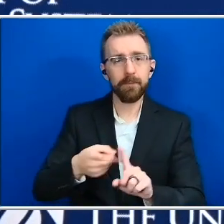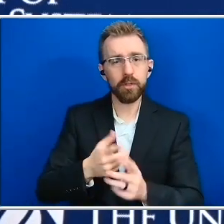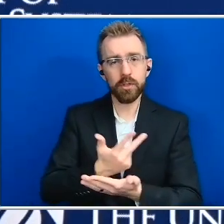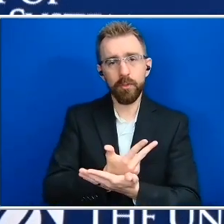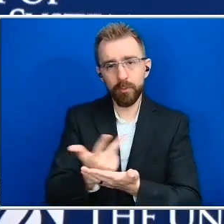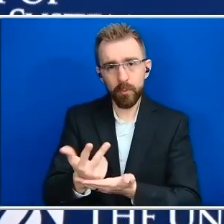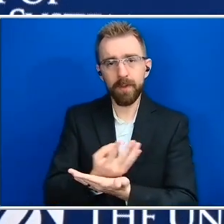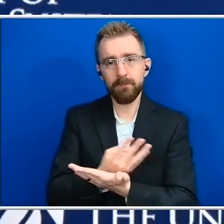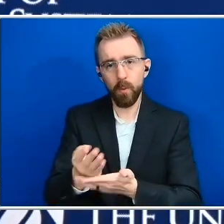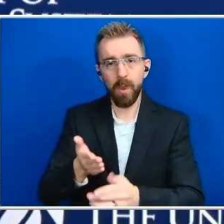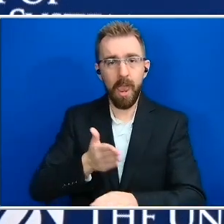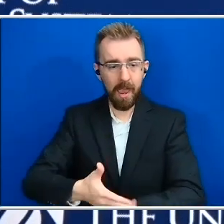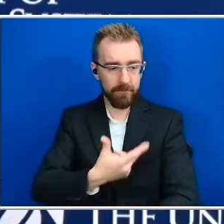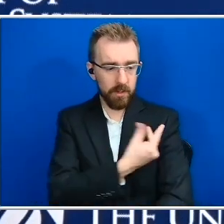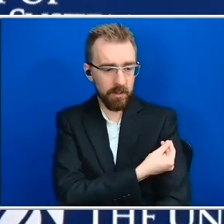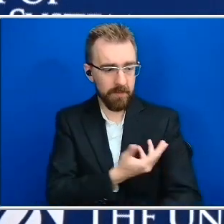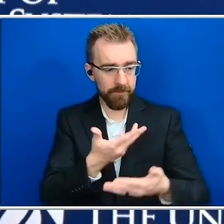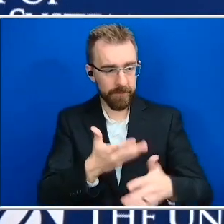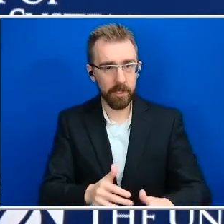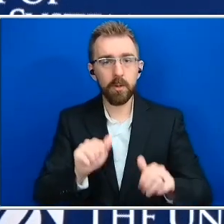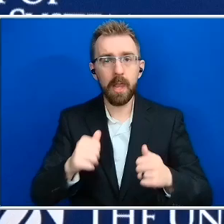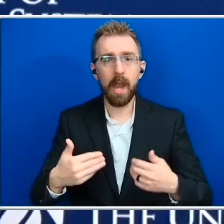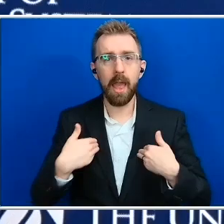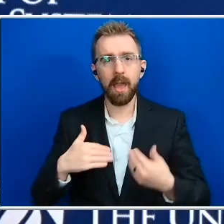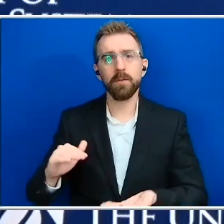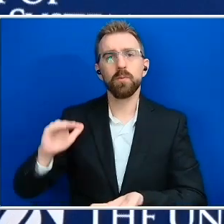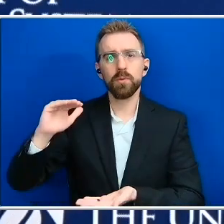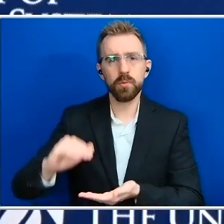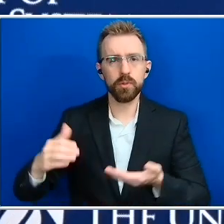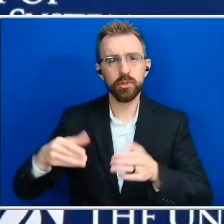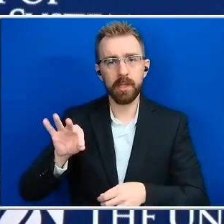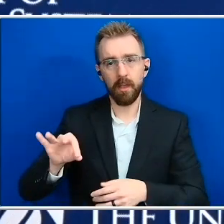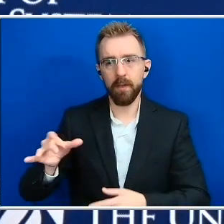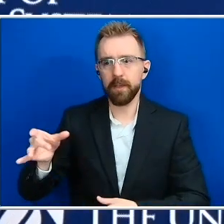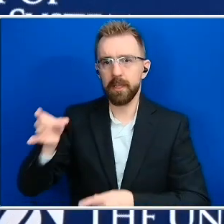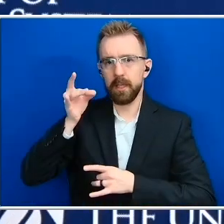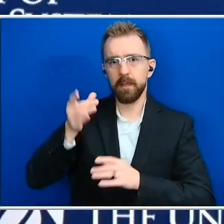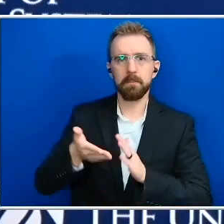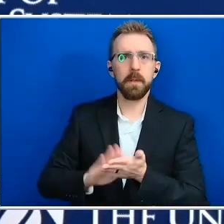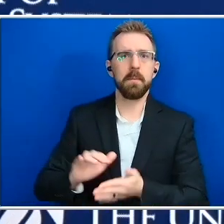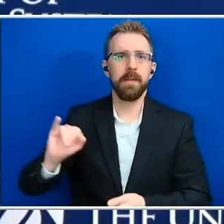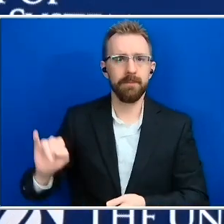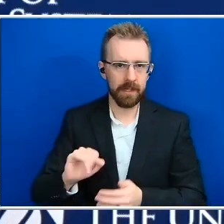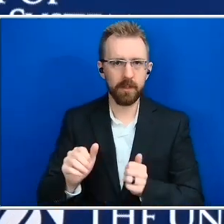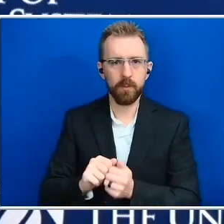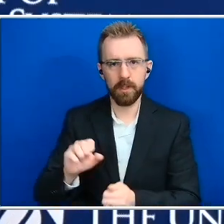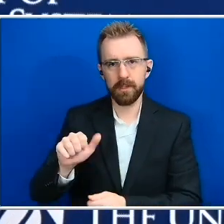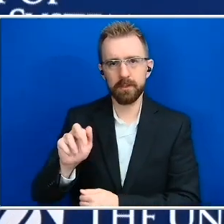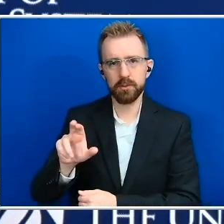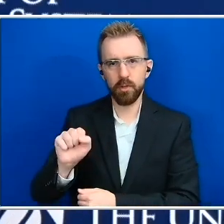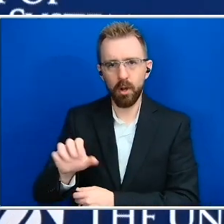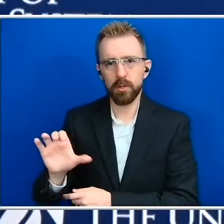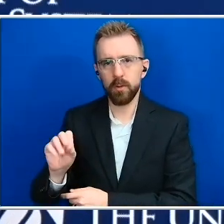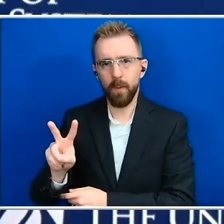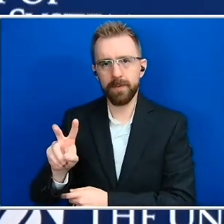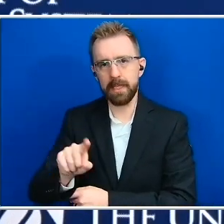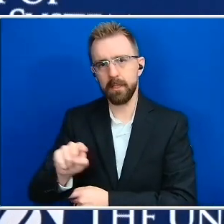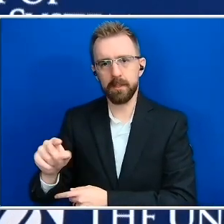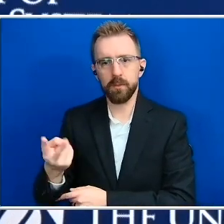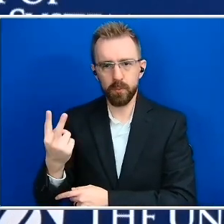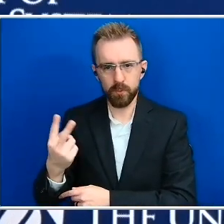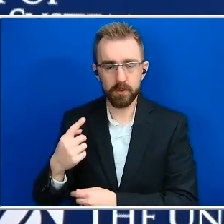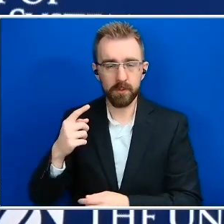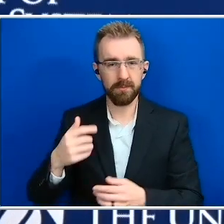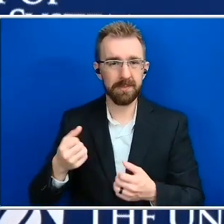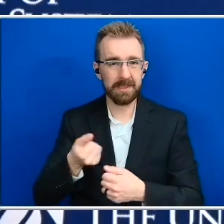vaccination, you can have a reduced chance of even getting infected with SARS-CoV-2. But more importantly, for several months out, we know